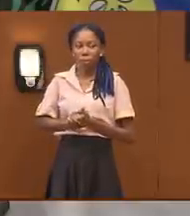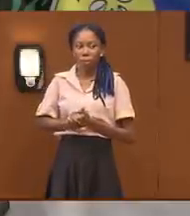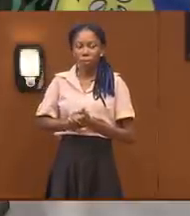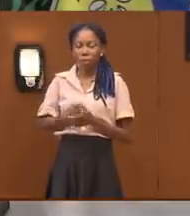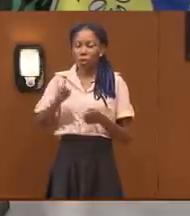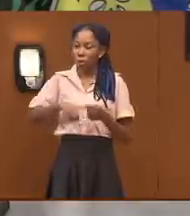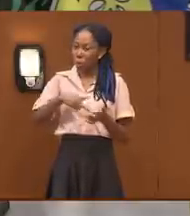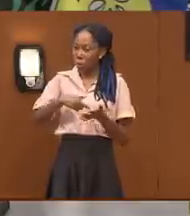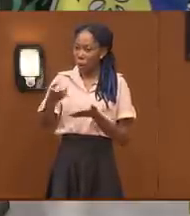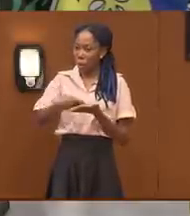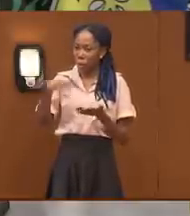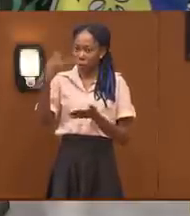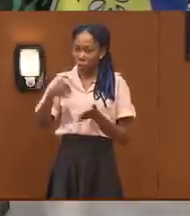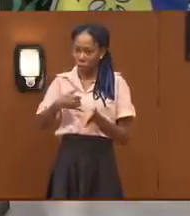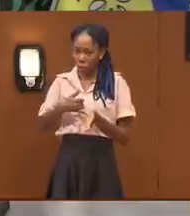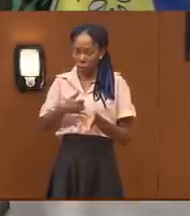part of the money.